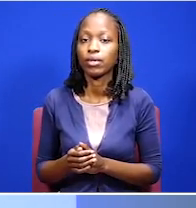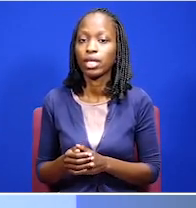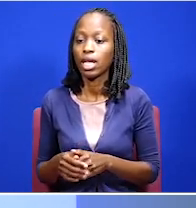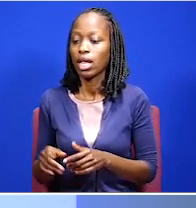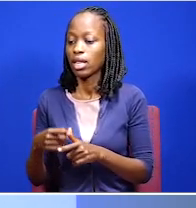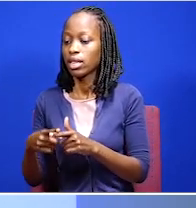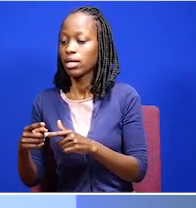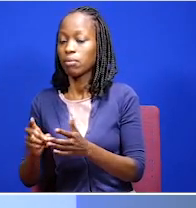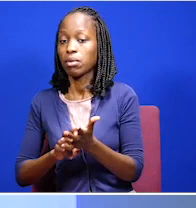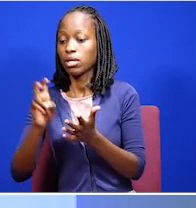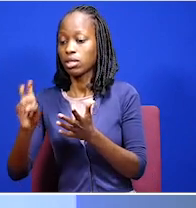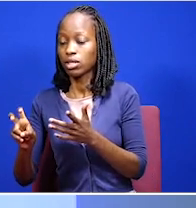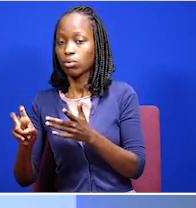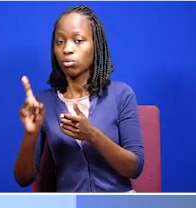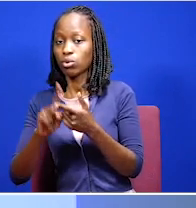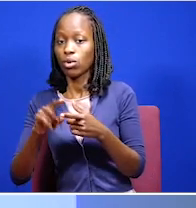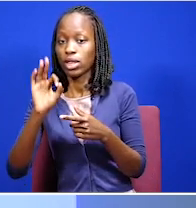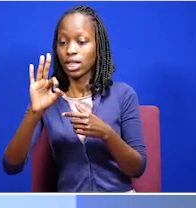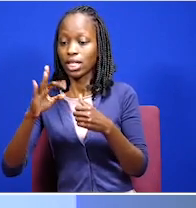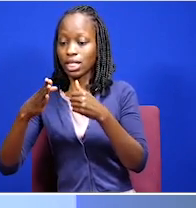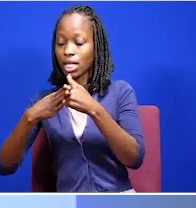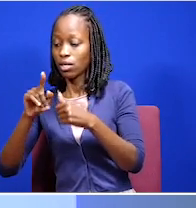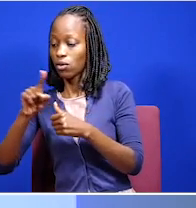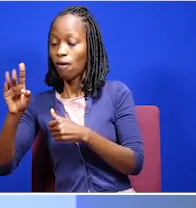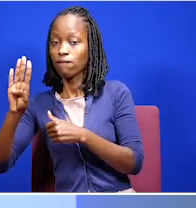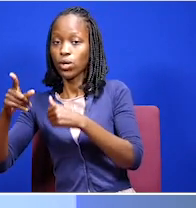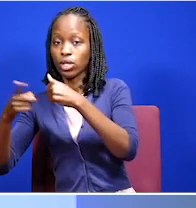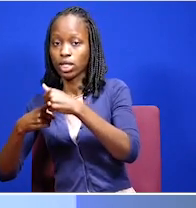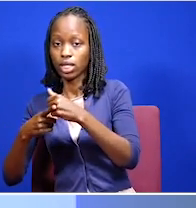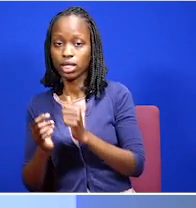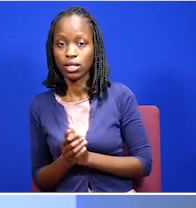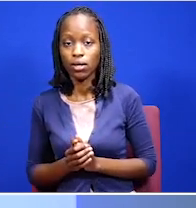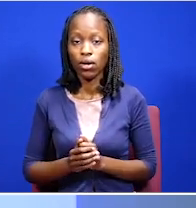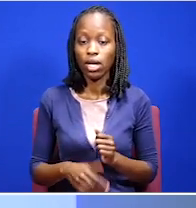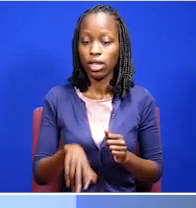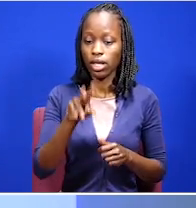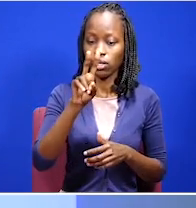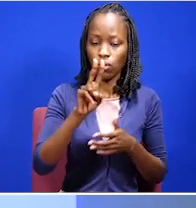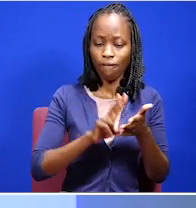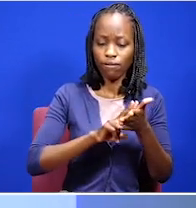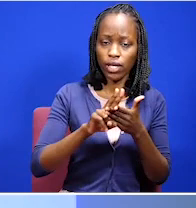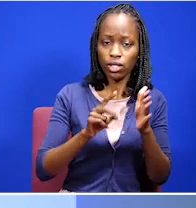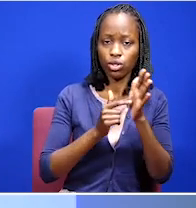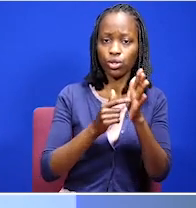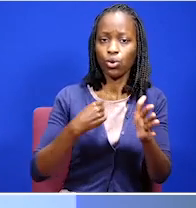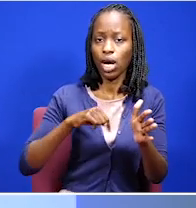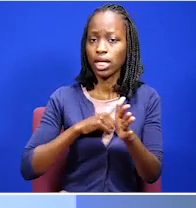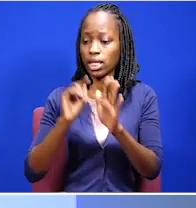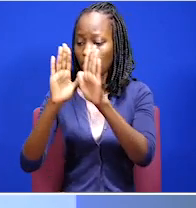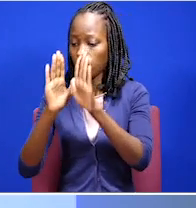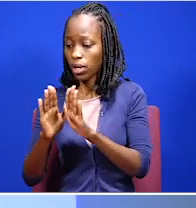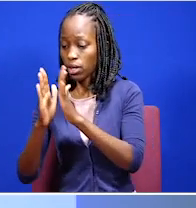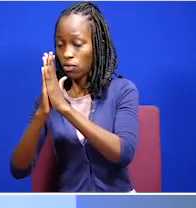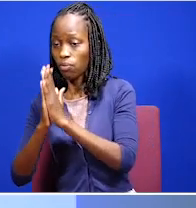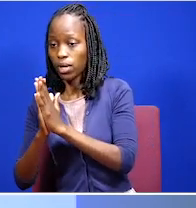ahead and read also verse 39 up till 46. These two places show us the